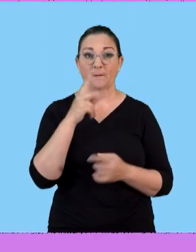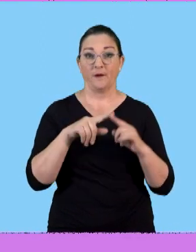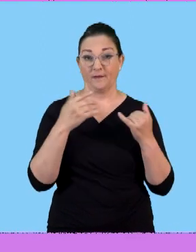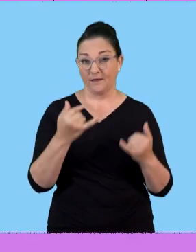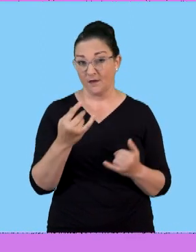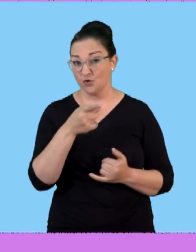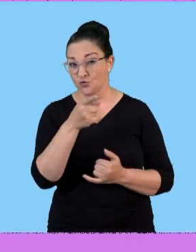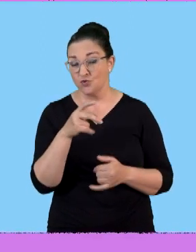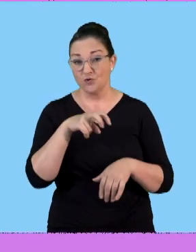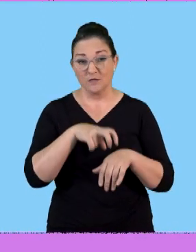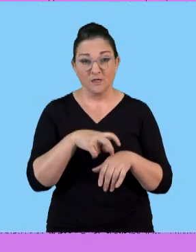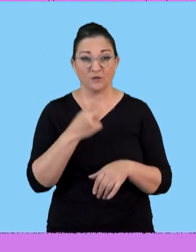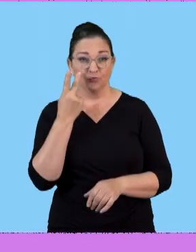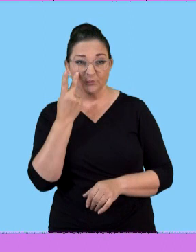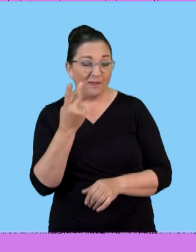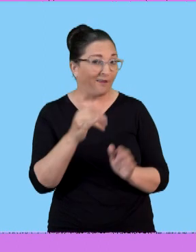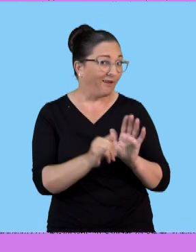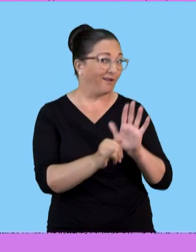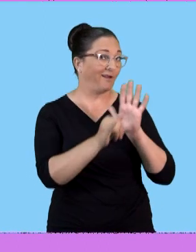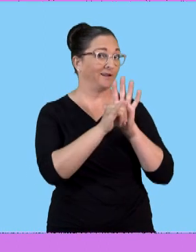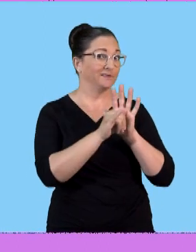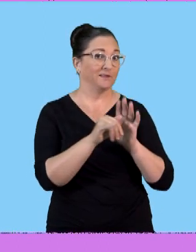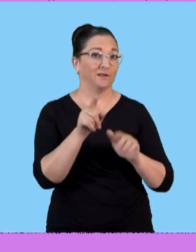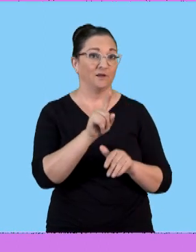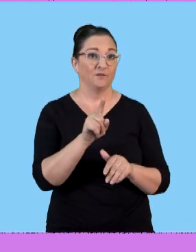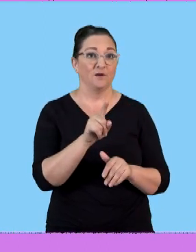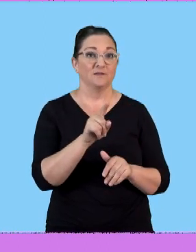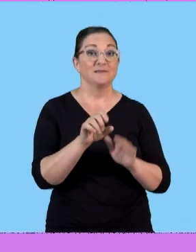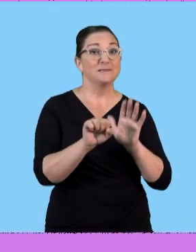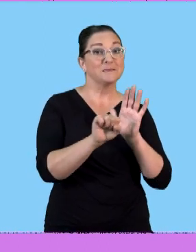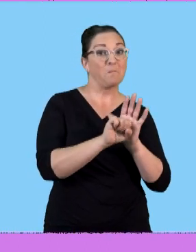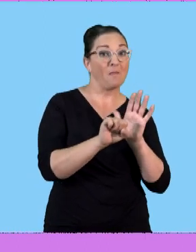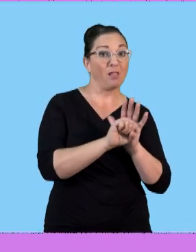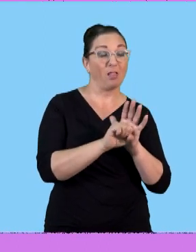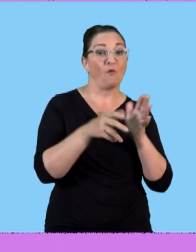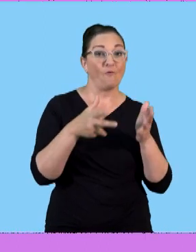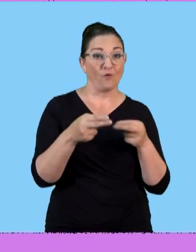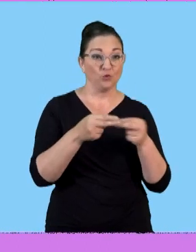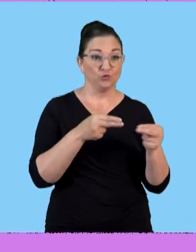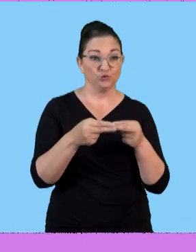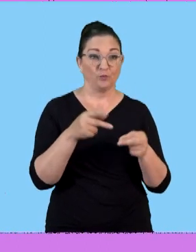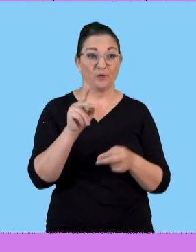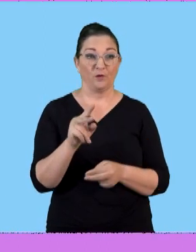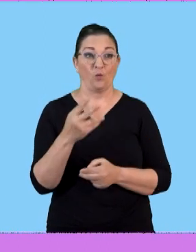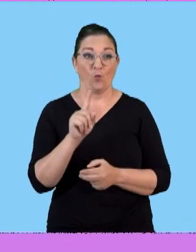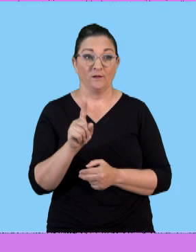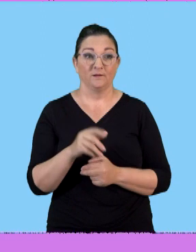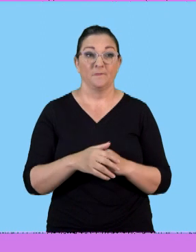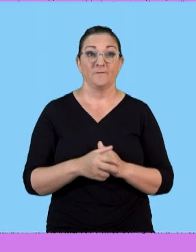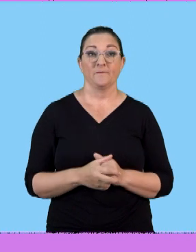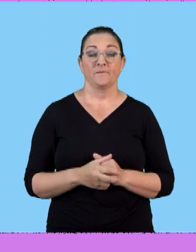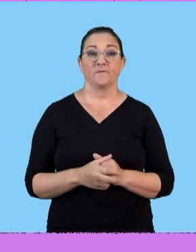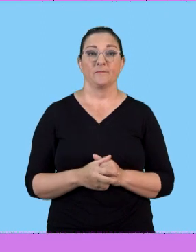lesson is that you must be able to identify, right, key symbols given on a map. Now, if I look at what is presented,